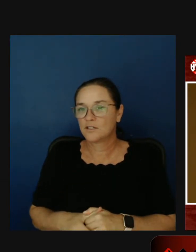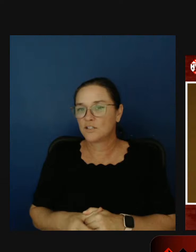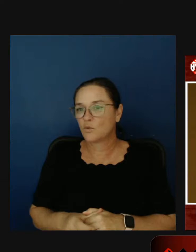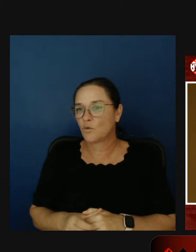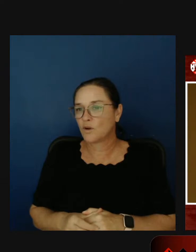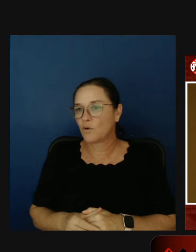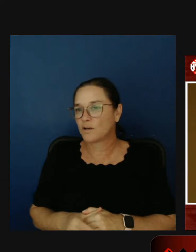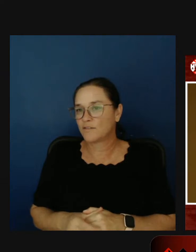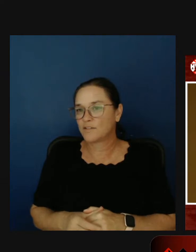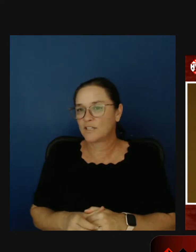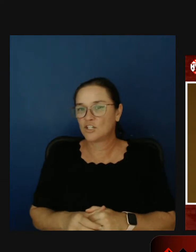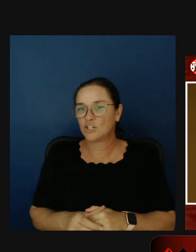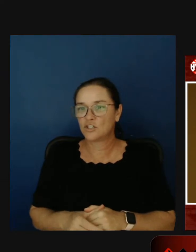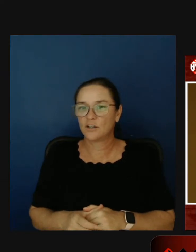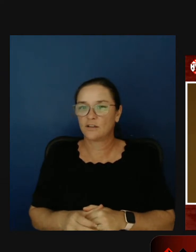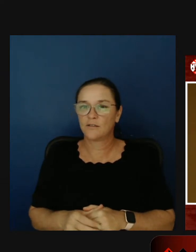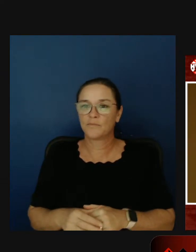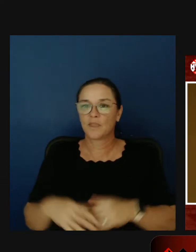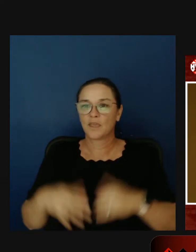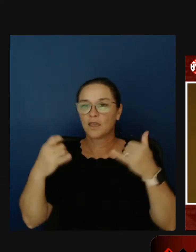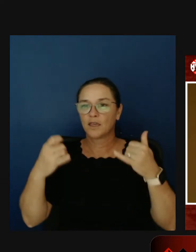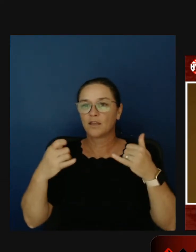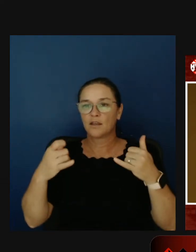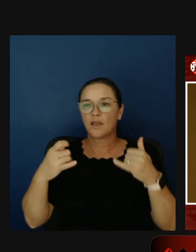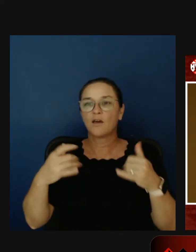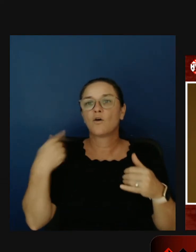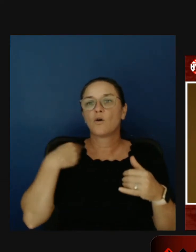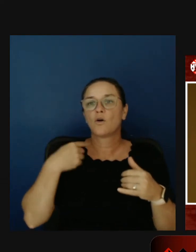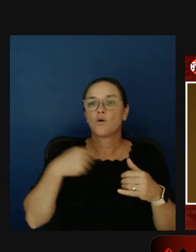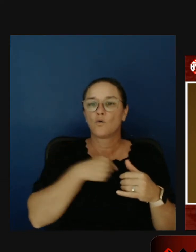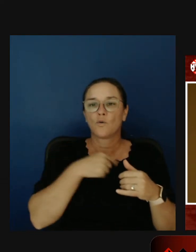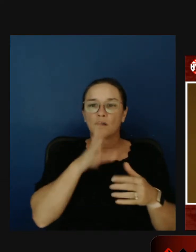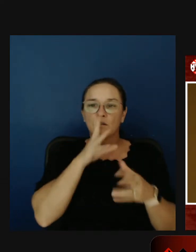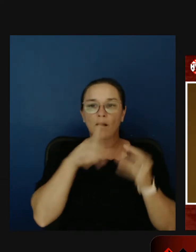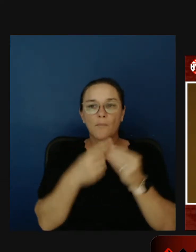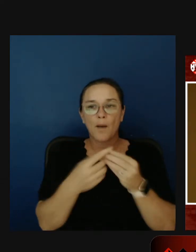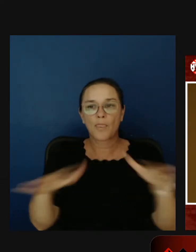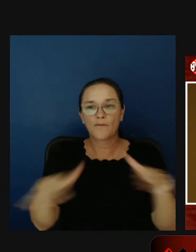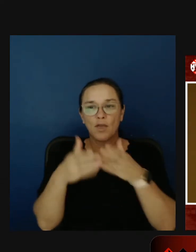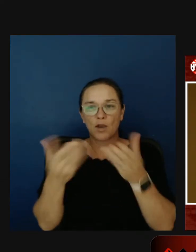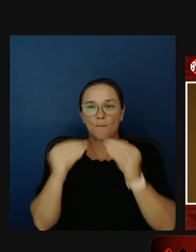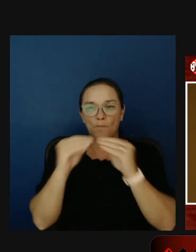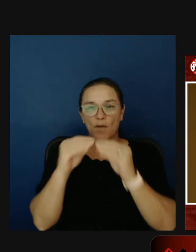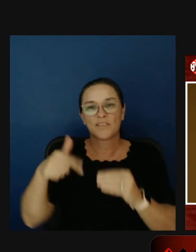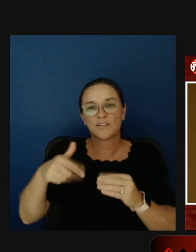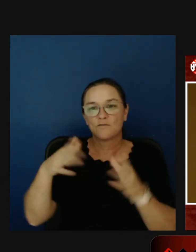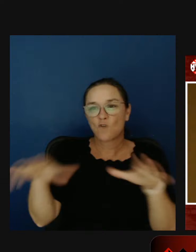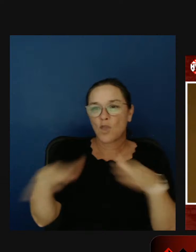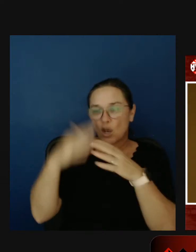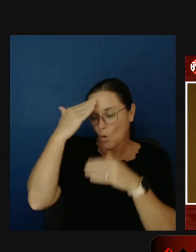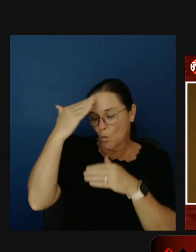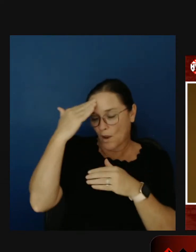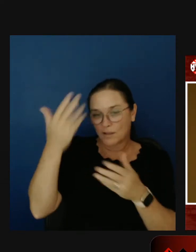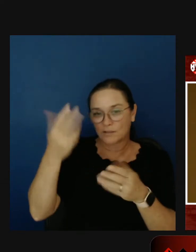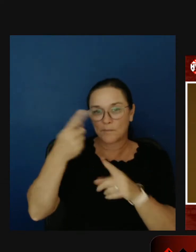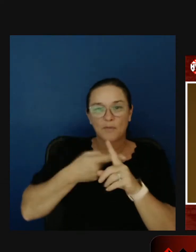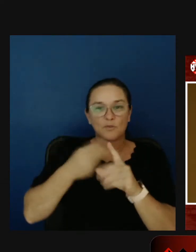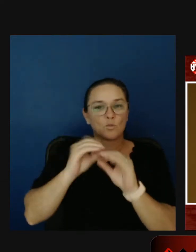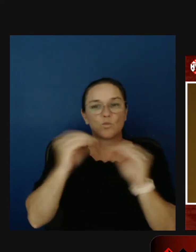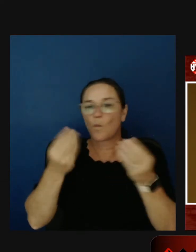But we're going to move more into volcanoes now because we live on a volcano. This is Volcano Awareness Month, so no more maps of